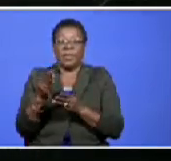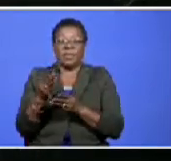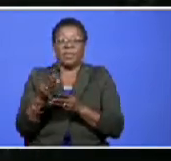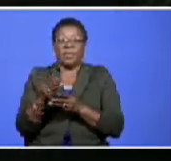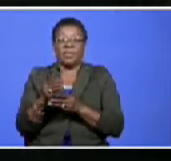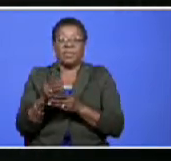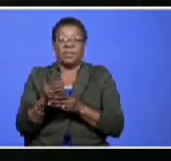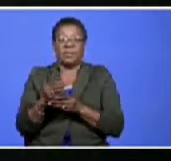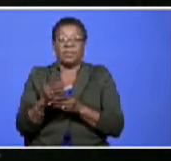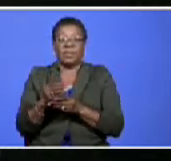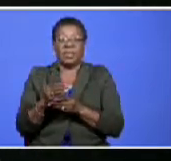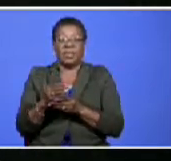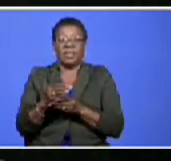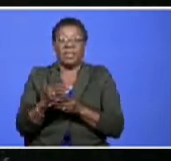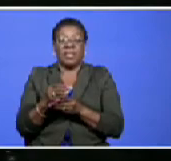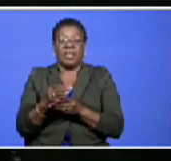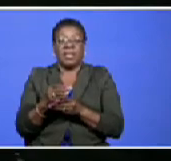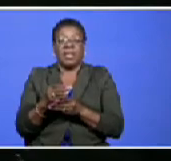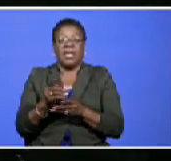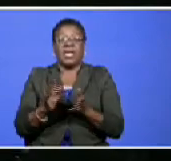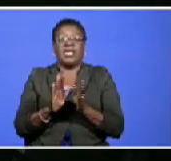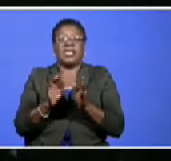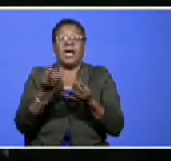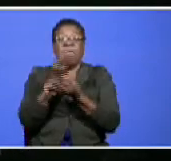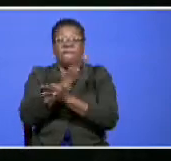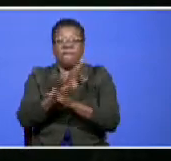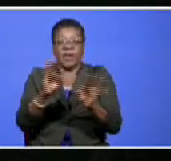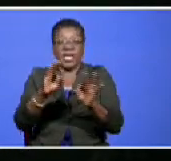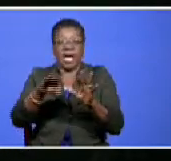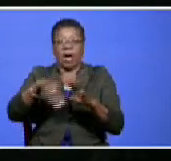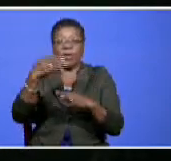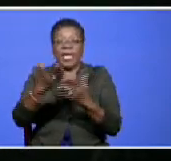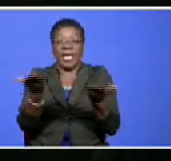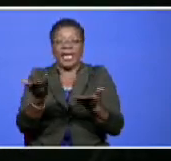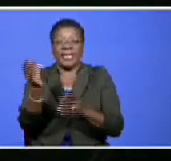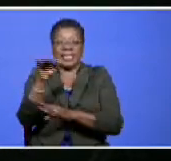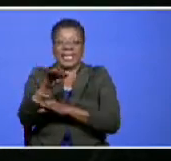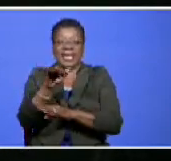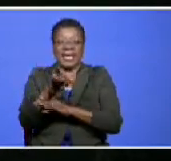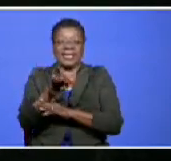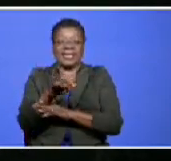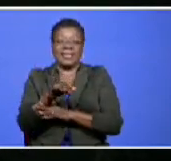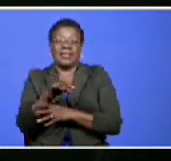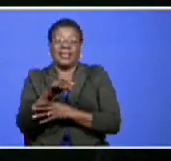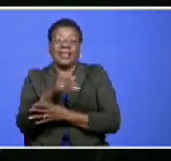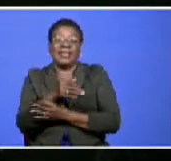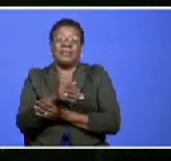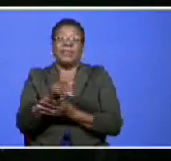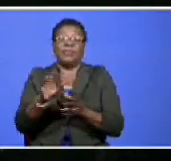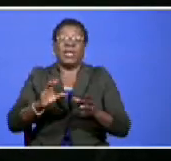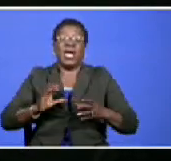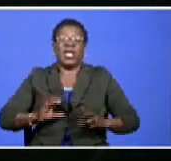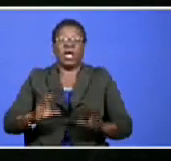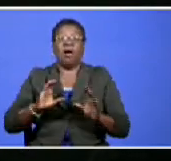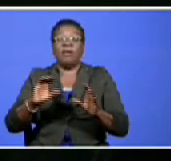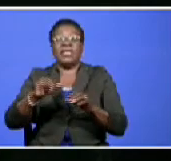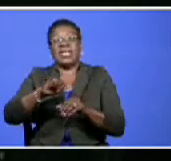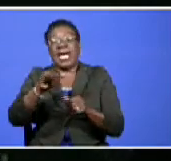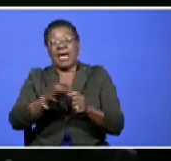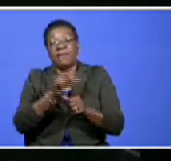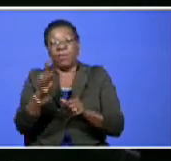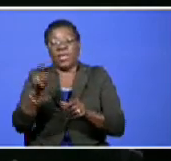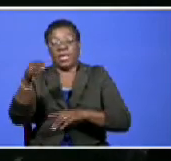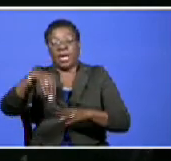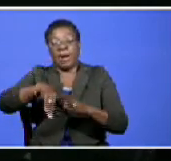on the BFA's part. Absolutely. It's free out here tonight. We're encouraging anyone, well, the game's about over now, but we've encouraged anyone to come on over. We've invited